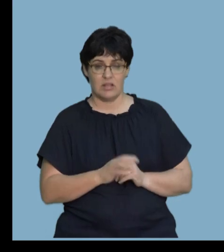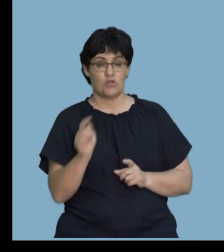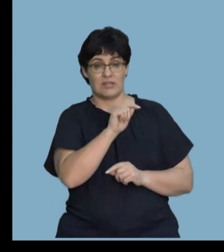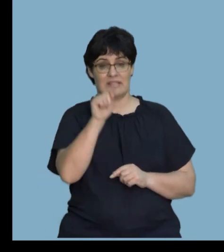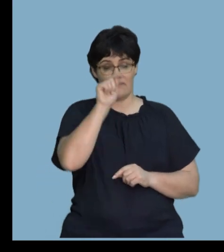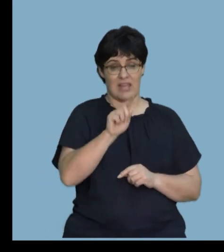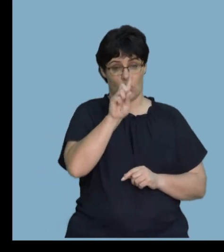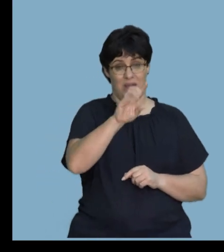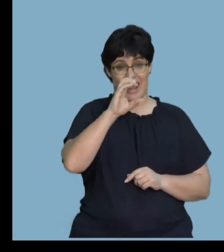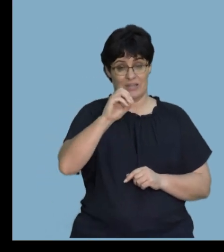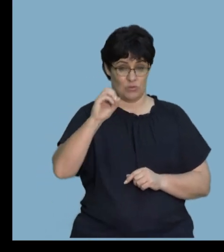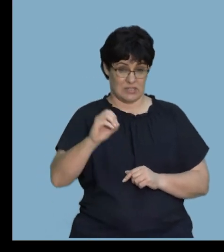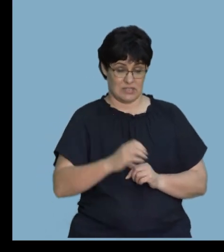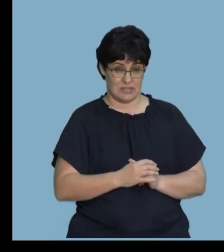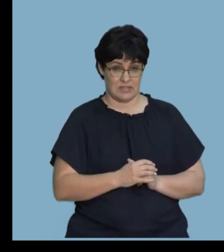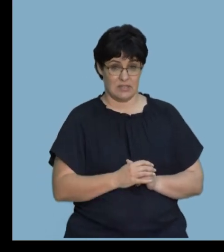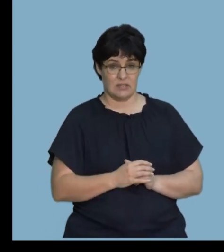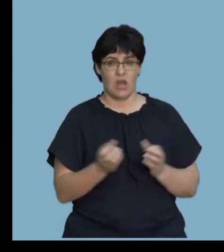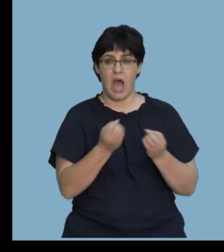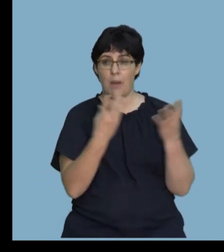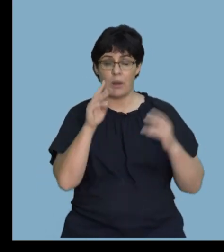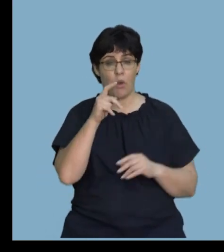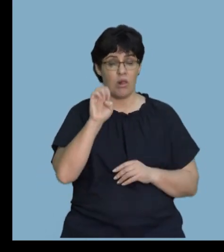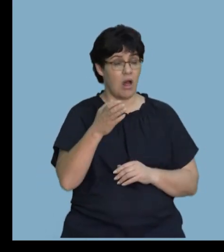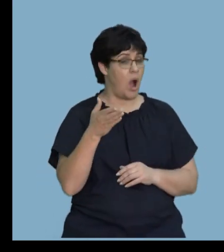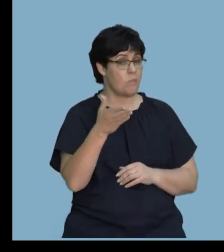100, okay? So how many moles are present in that?